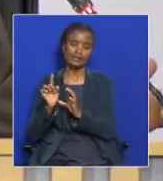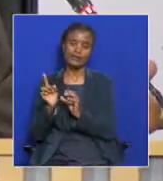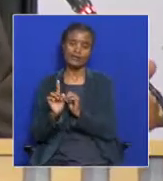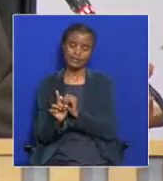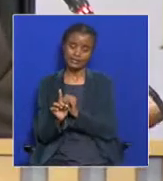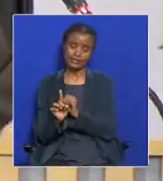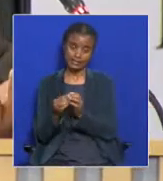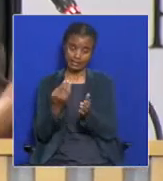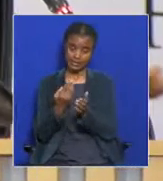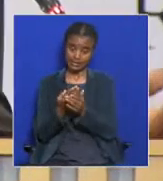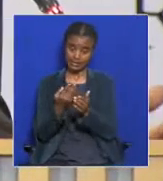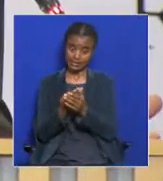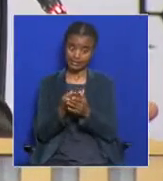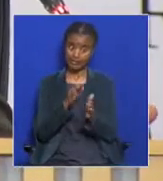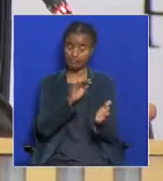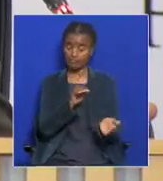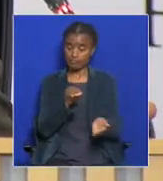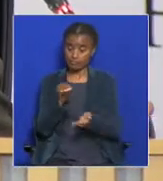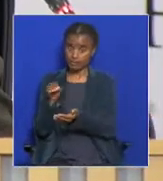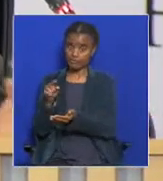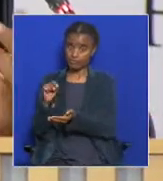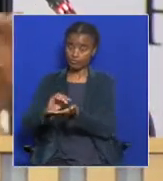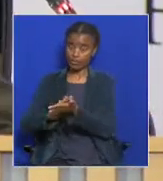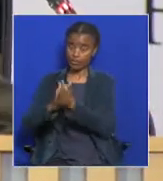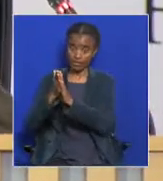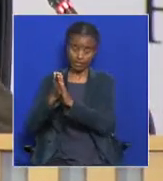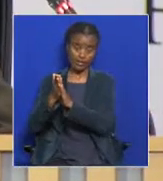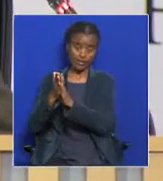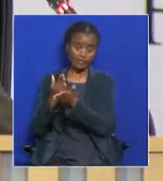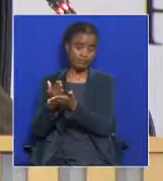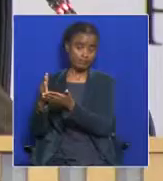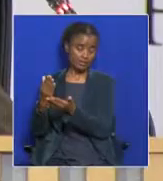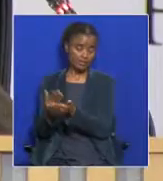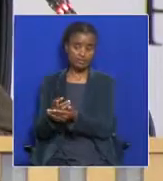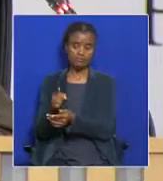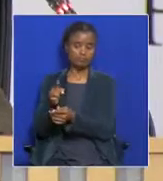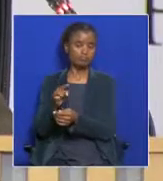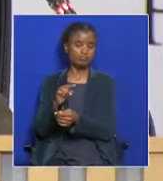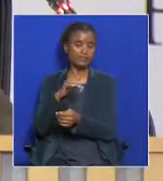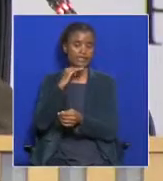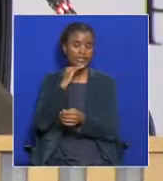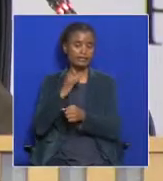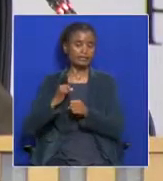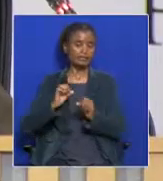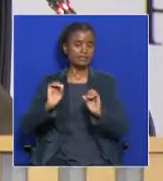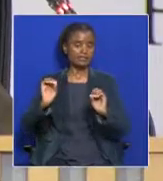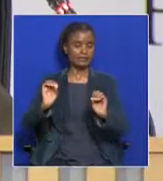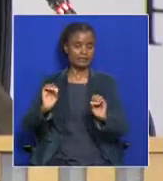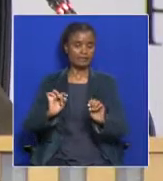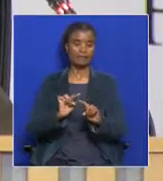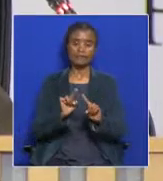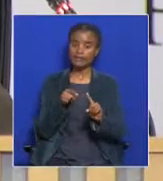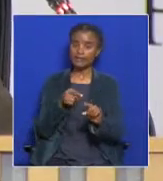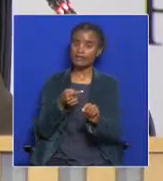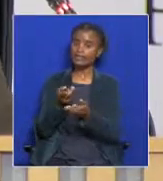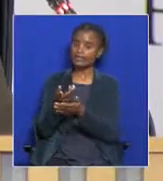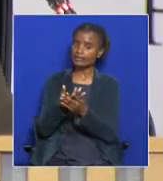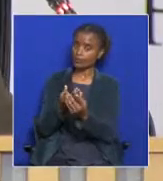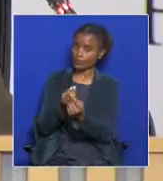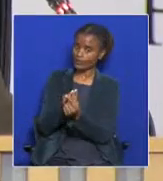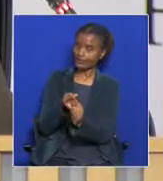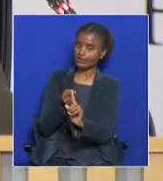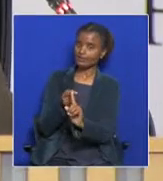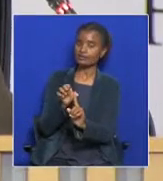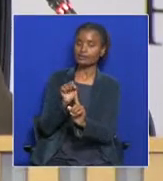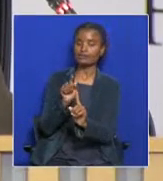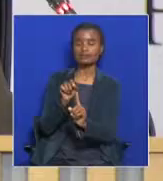here for destruction? And they didn't have place. Okay. So that's what my engagements with Setsedi was all about. There was no sinister